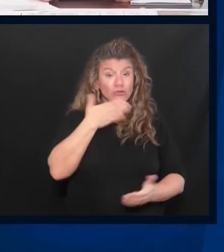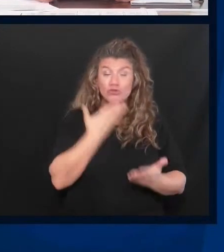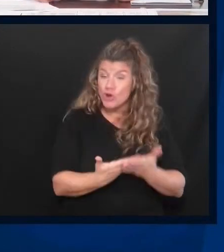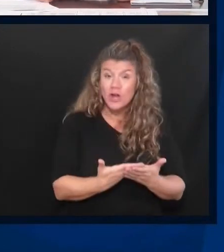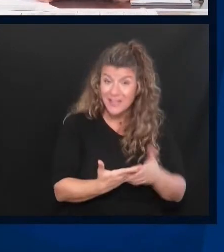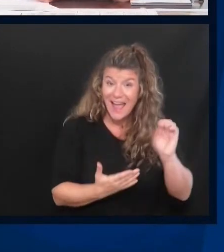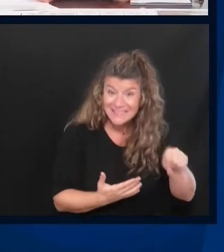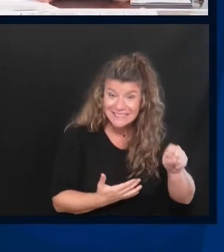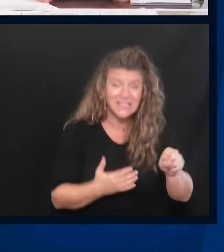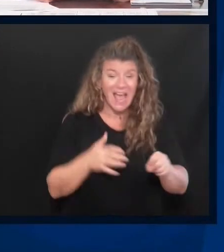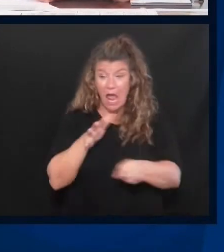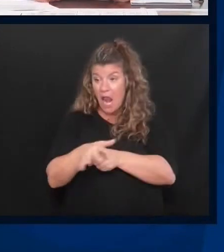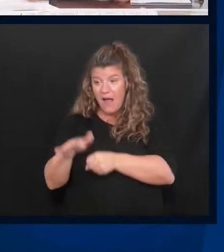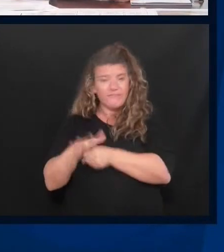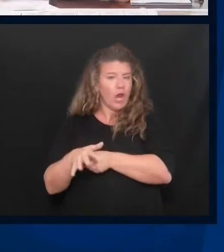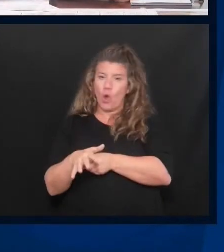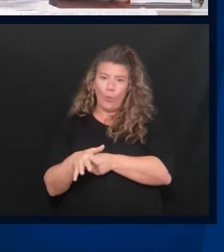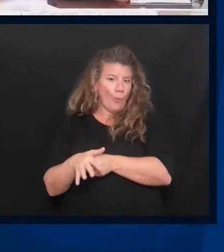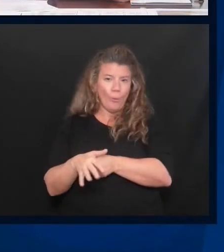it's not enough.